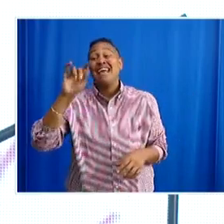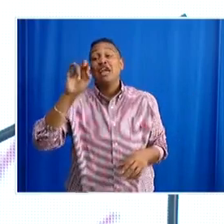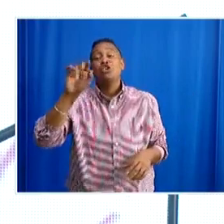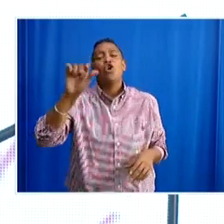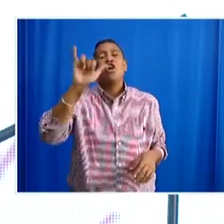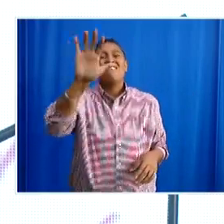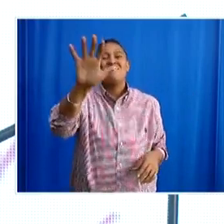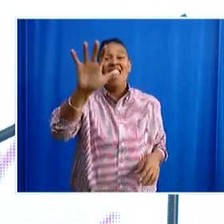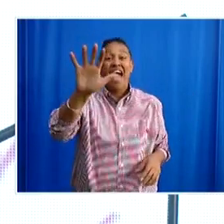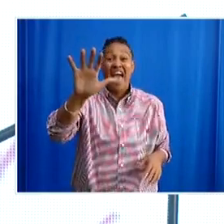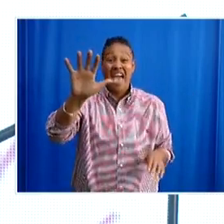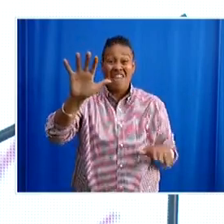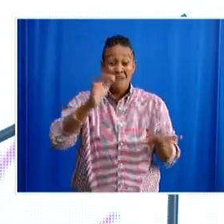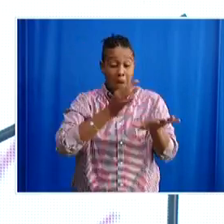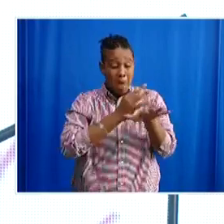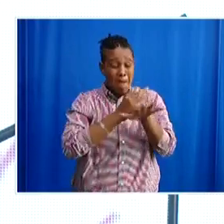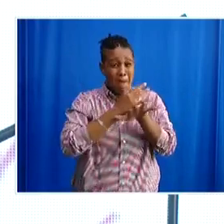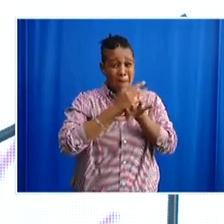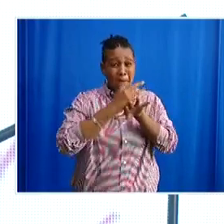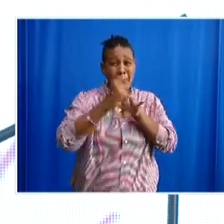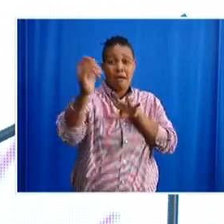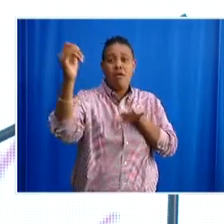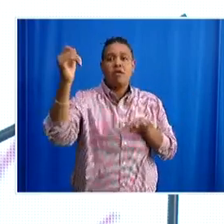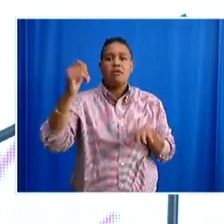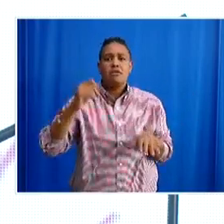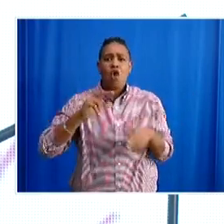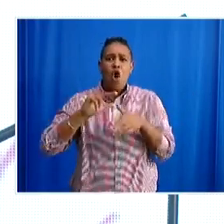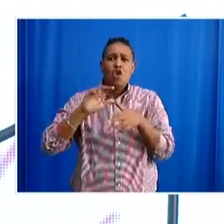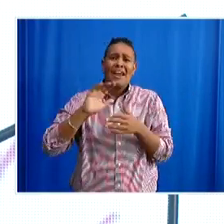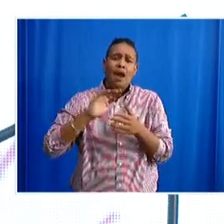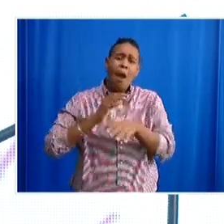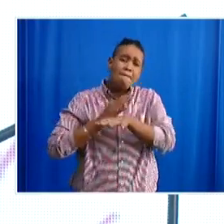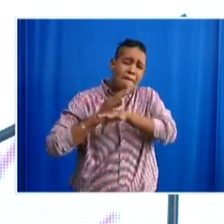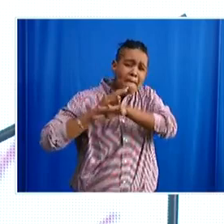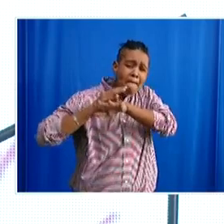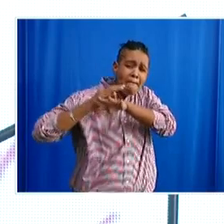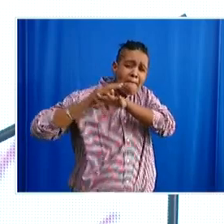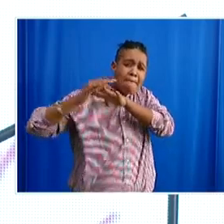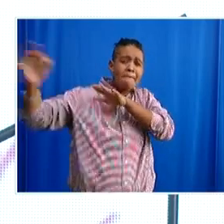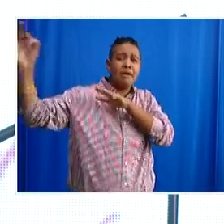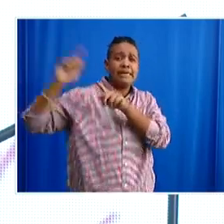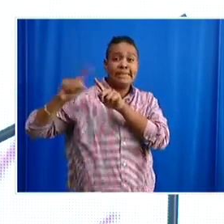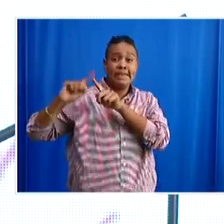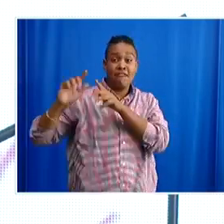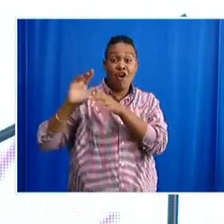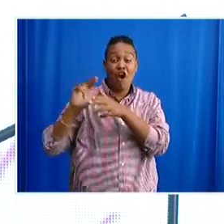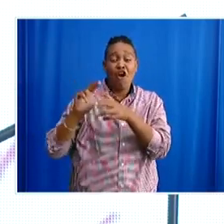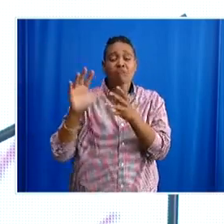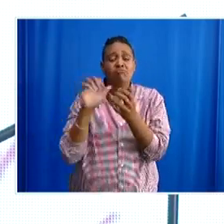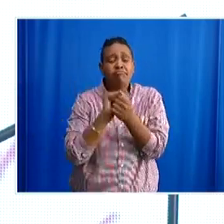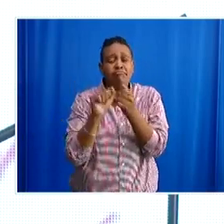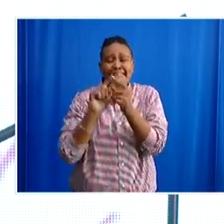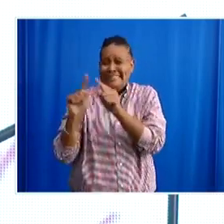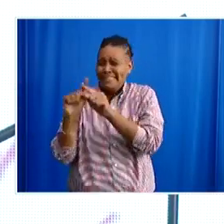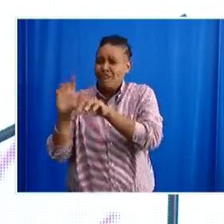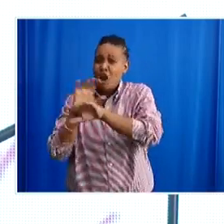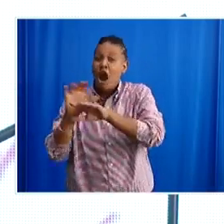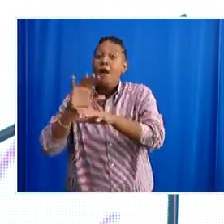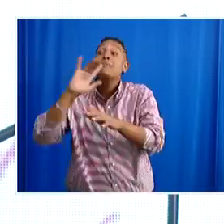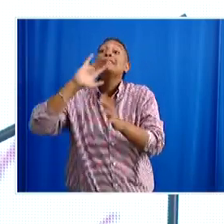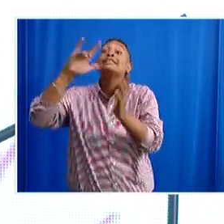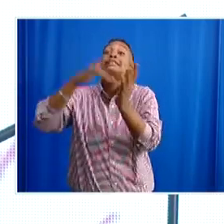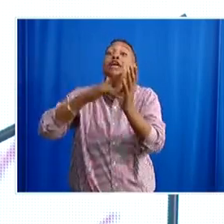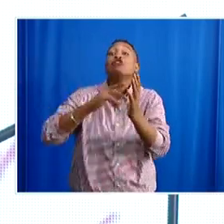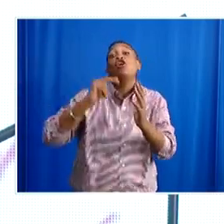cyclones that swept in quick succession across numerous vulnerable Caribbean island states and made landfall in Central and